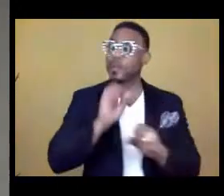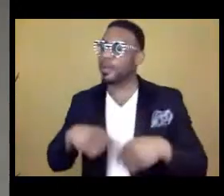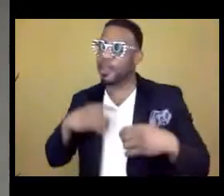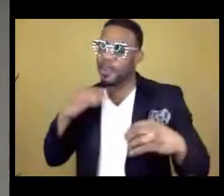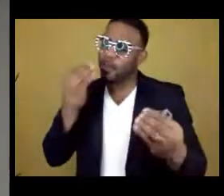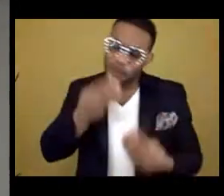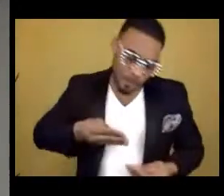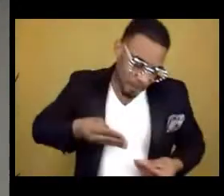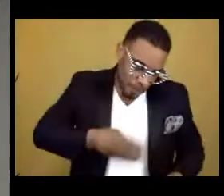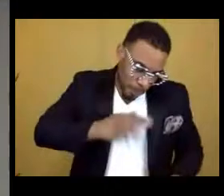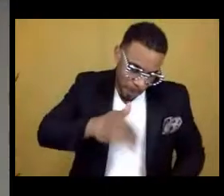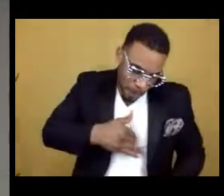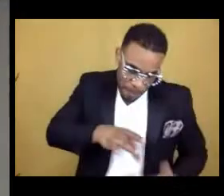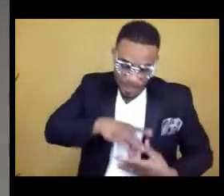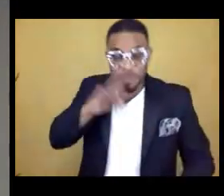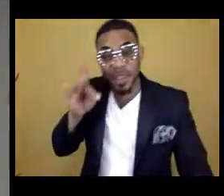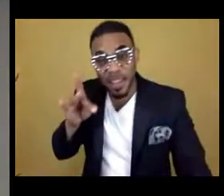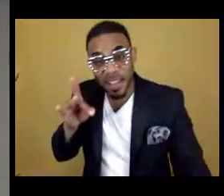food for my soul and my spirit.